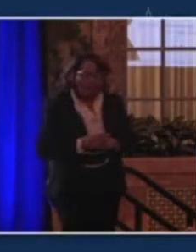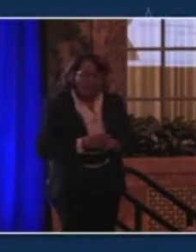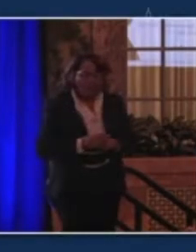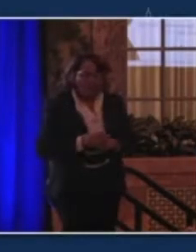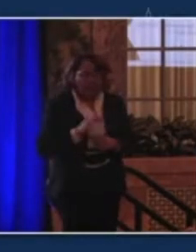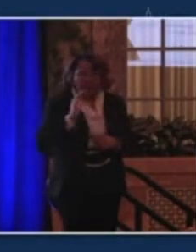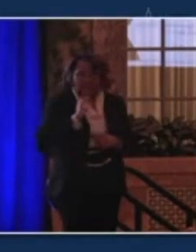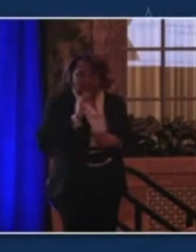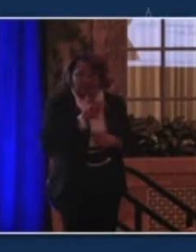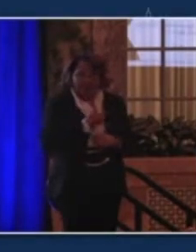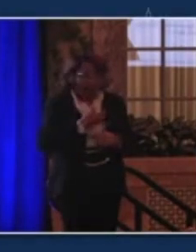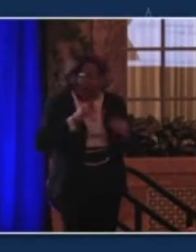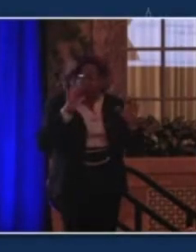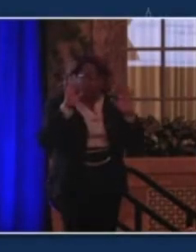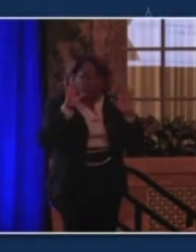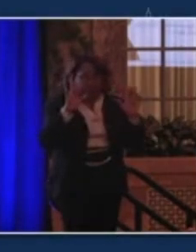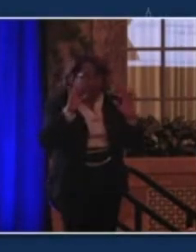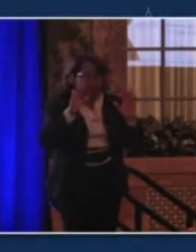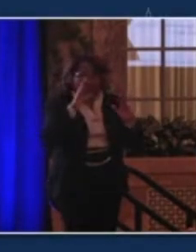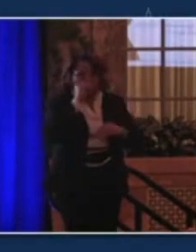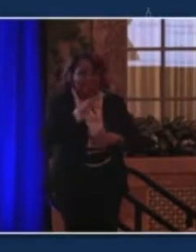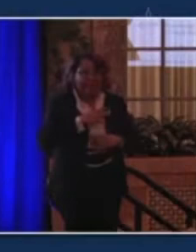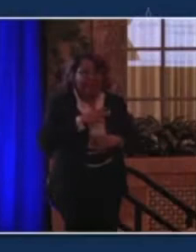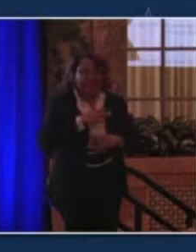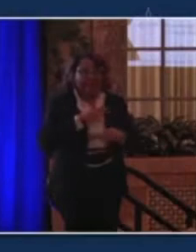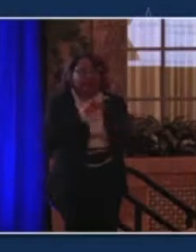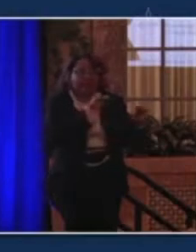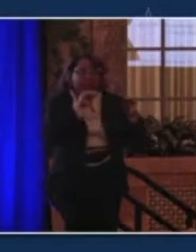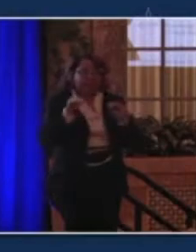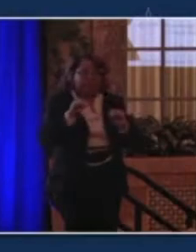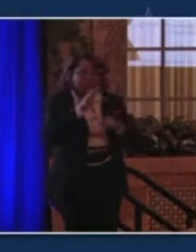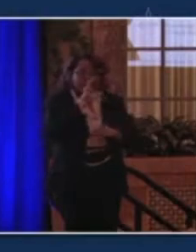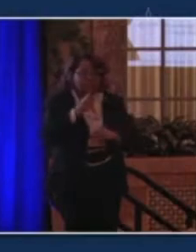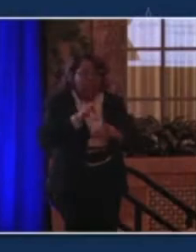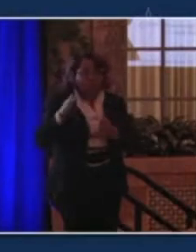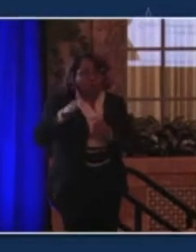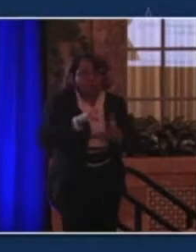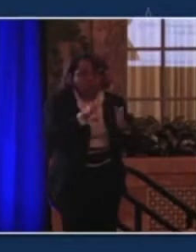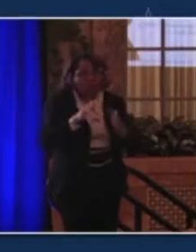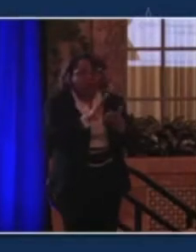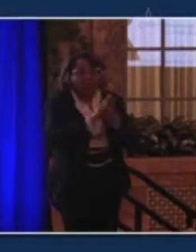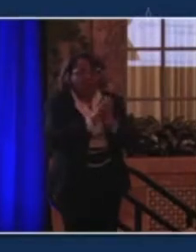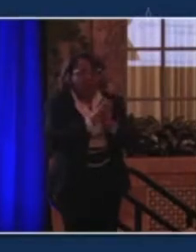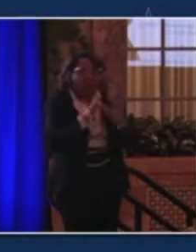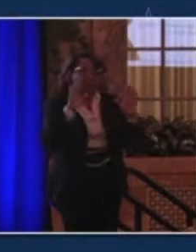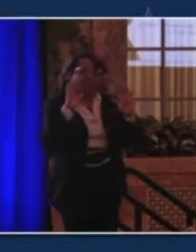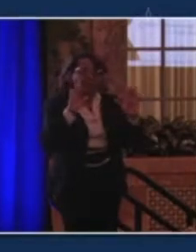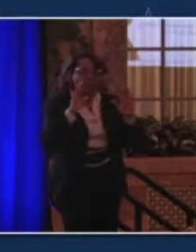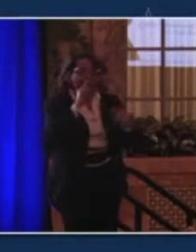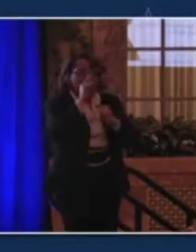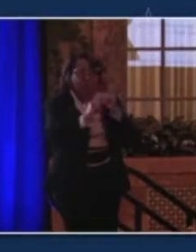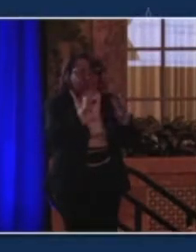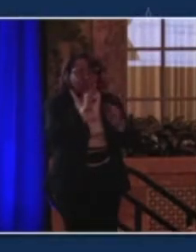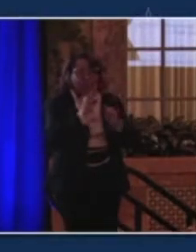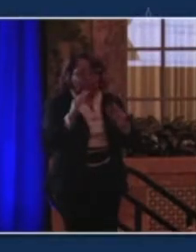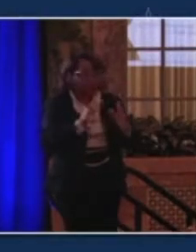mayor truly put Chicago on a path toward being a great global